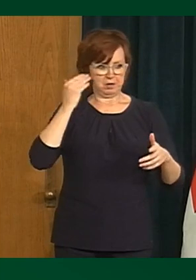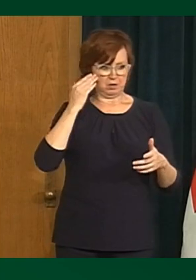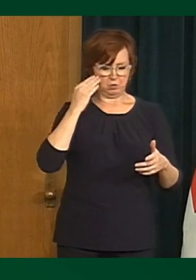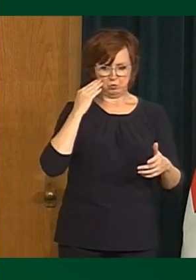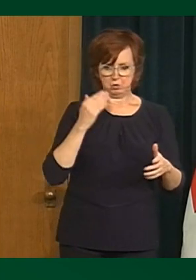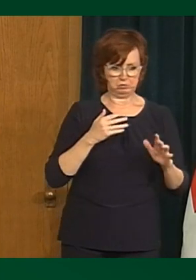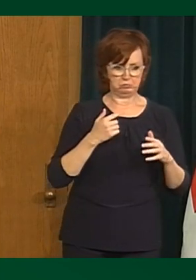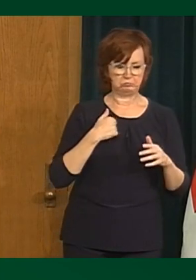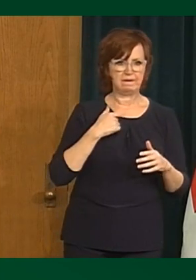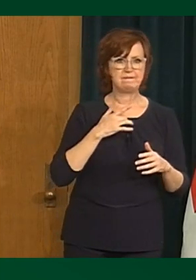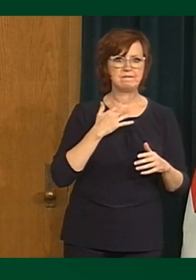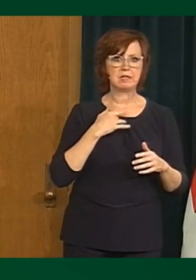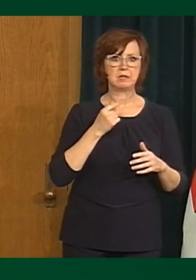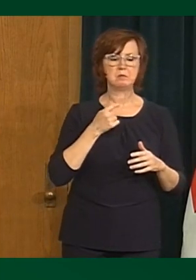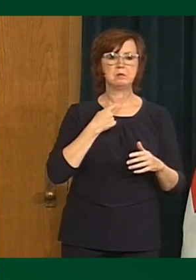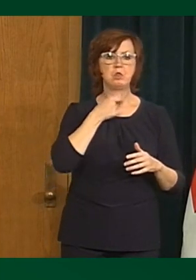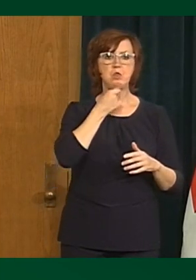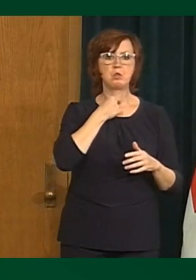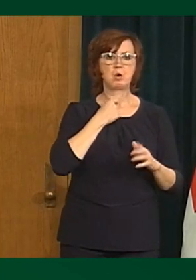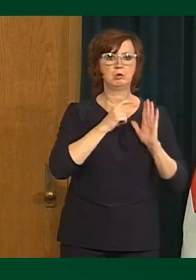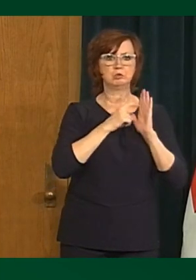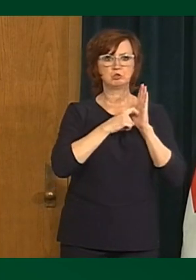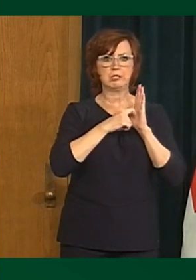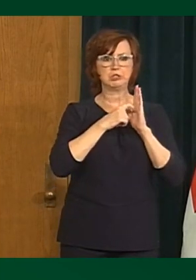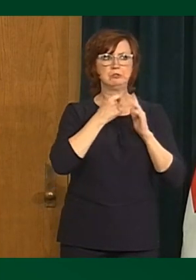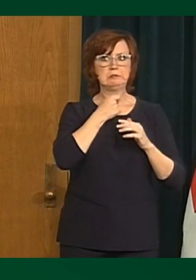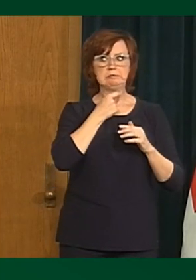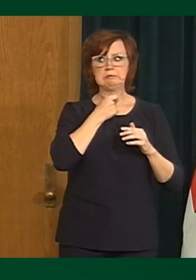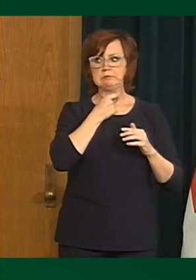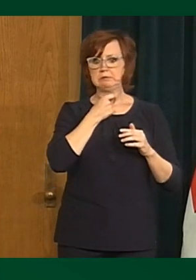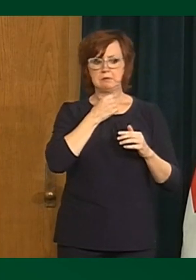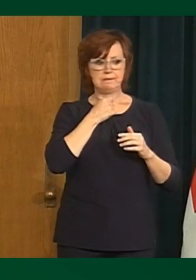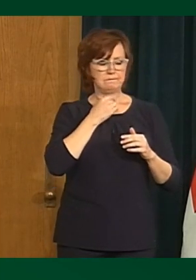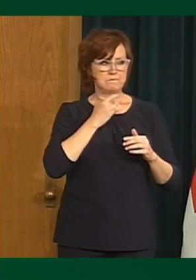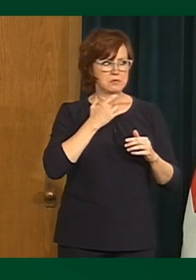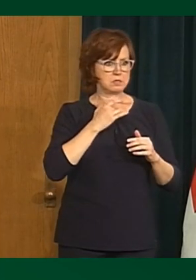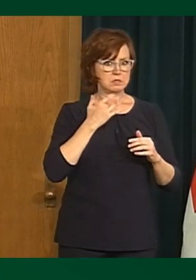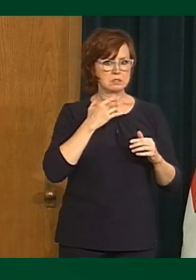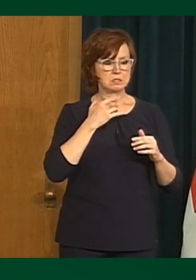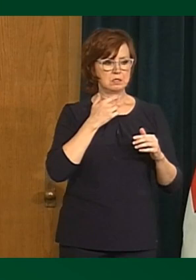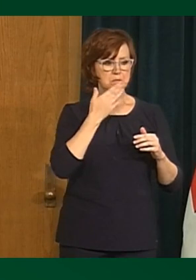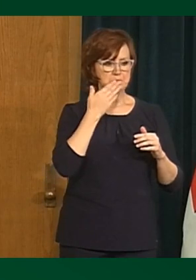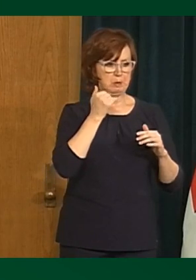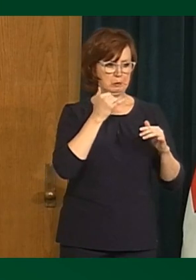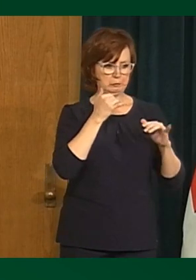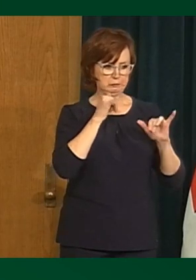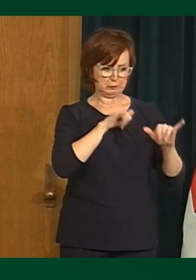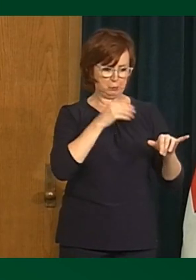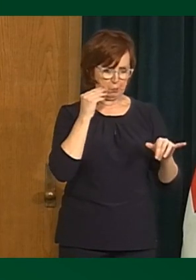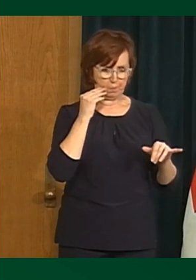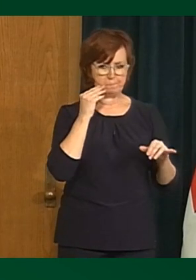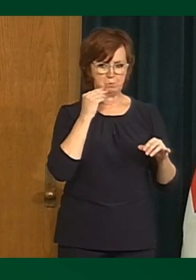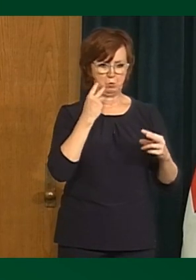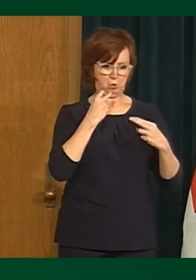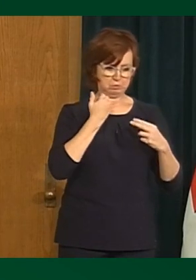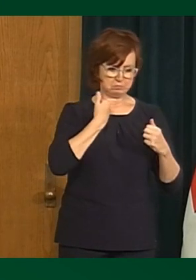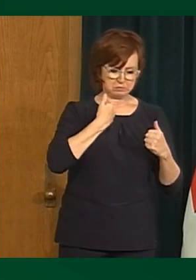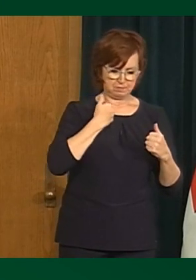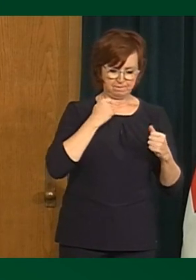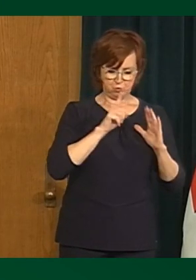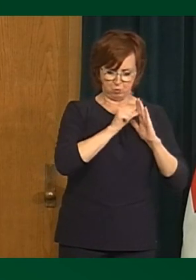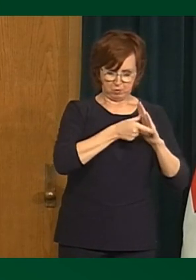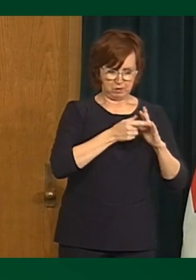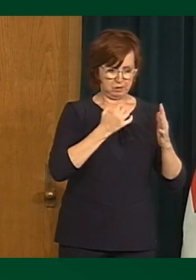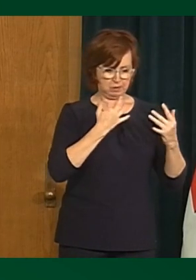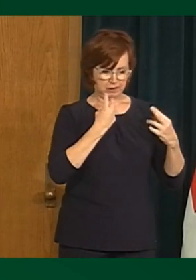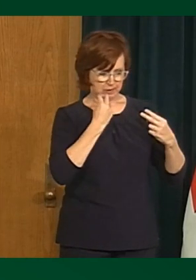bit longer to make sure that you don't infect others as you go about. In our reopen Saskatchewan plan, it also informs your close contacts